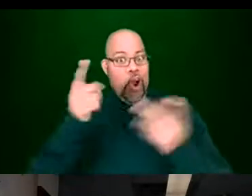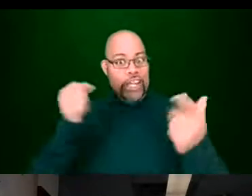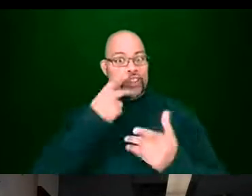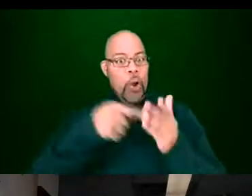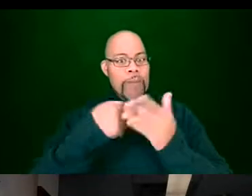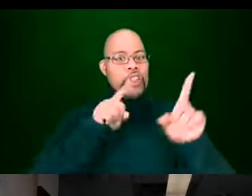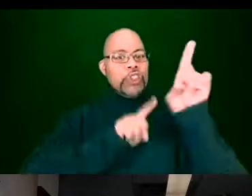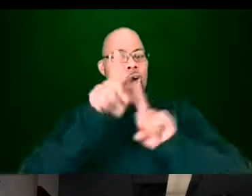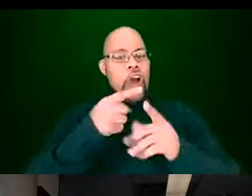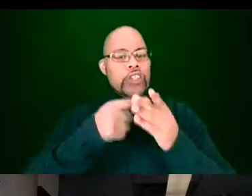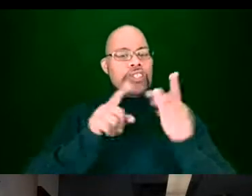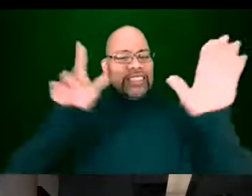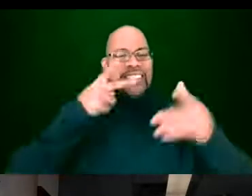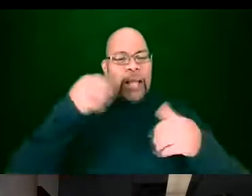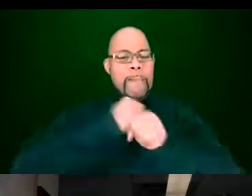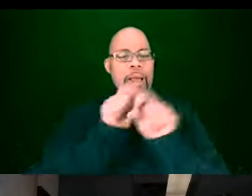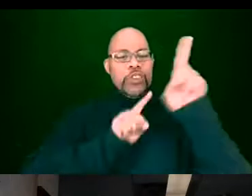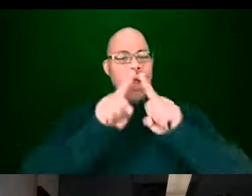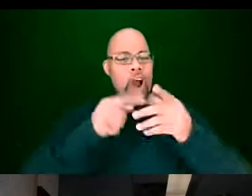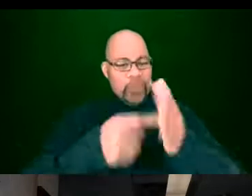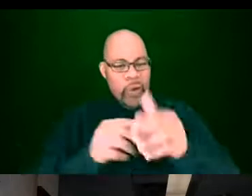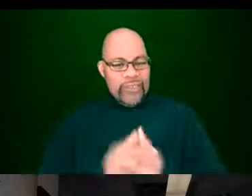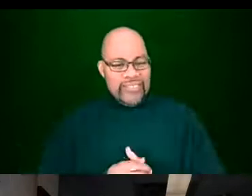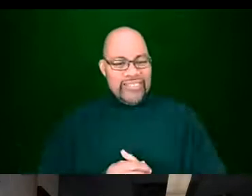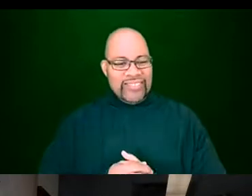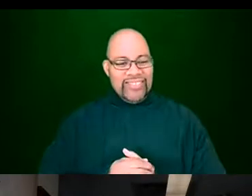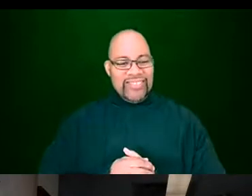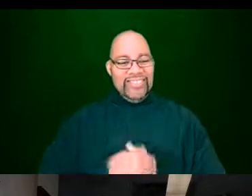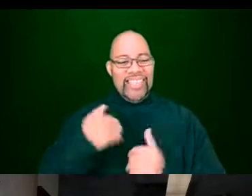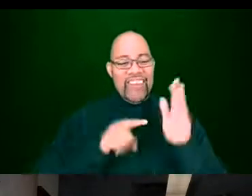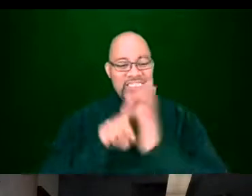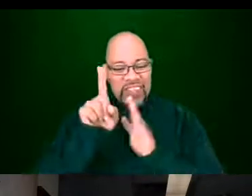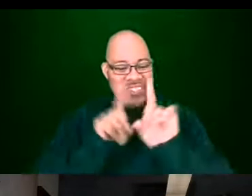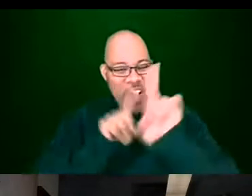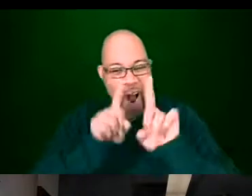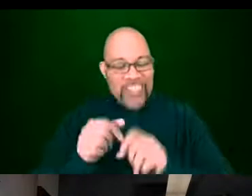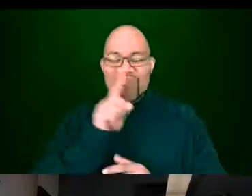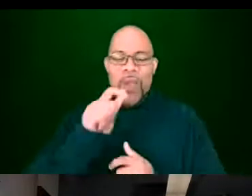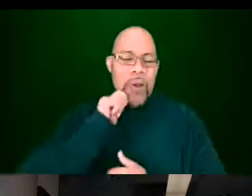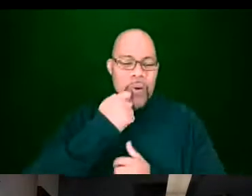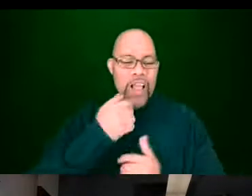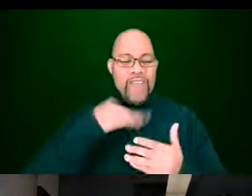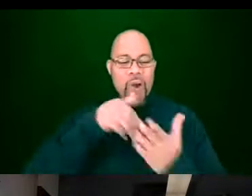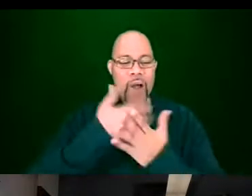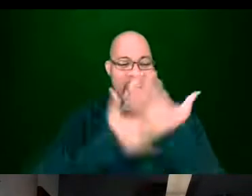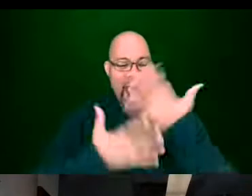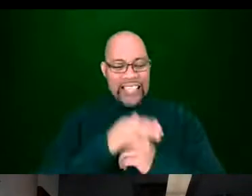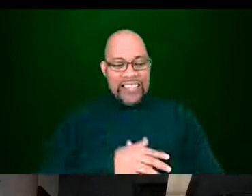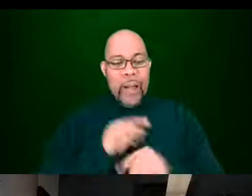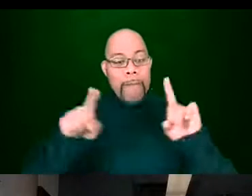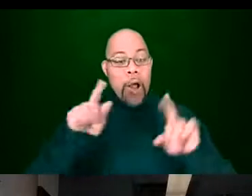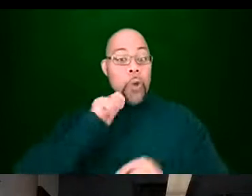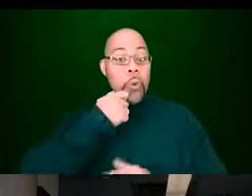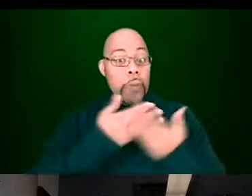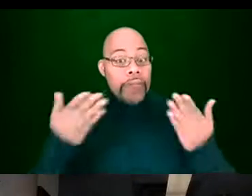me your stars? Hands in the, like, let's make stars. Yep, they've got stars. They're really cool. They've got all these hands. But the